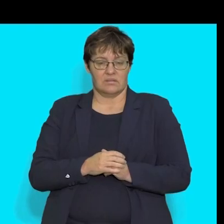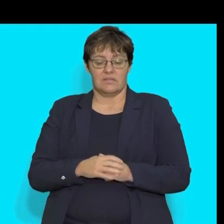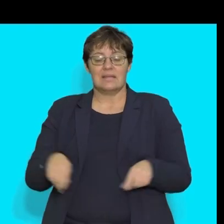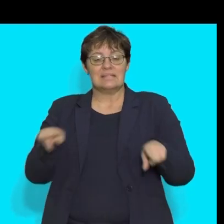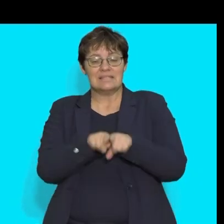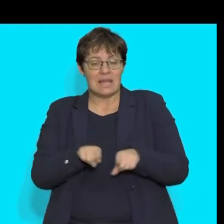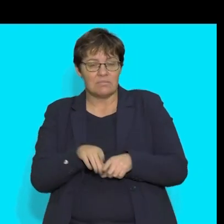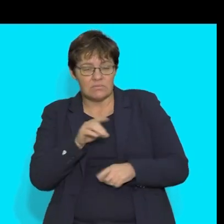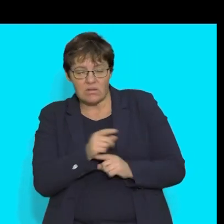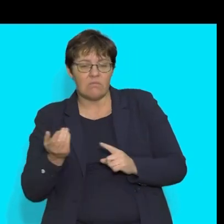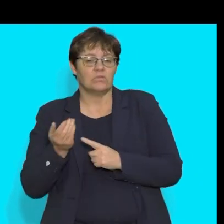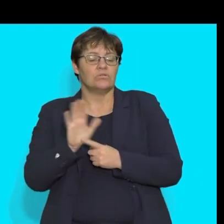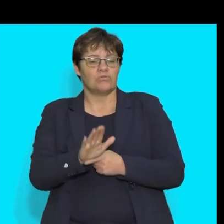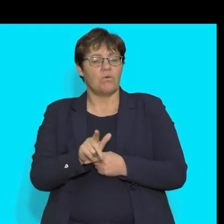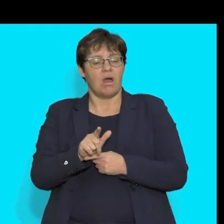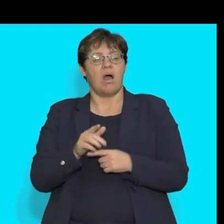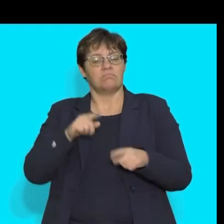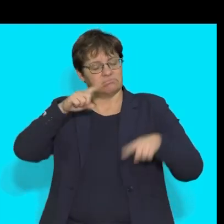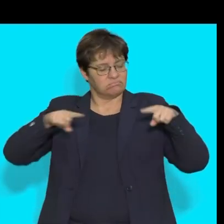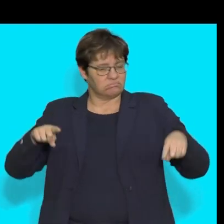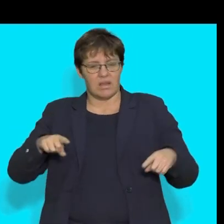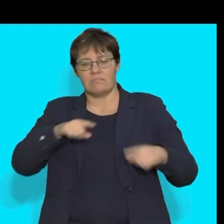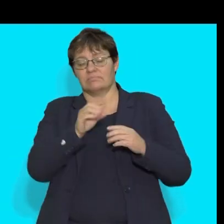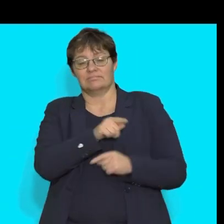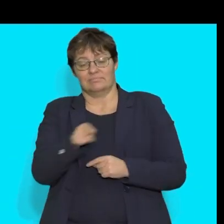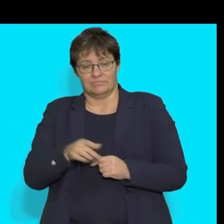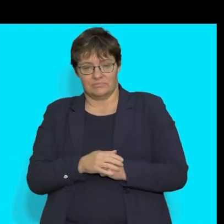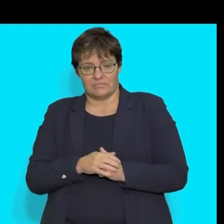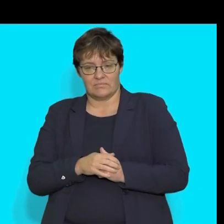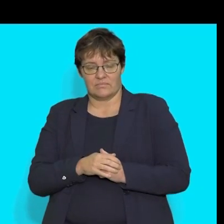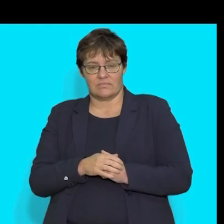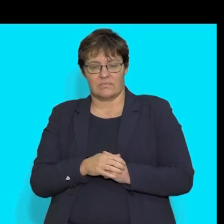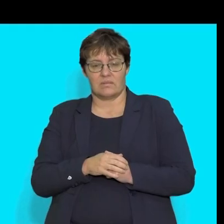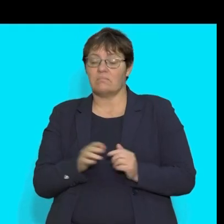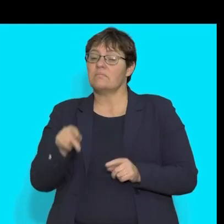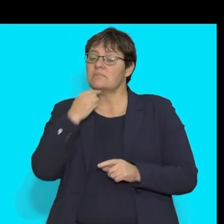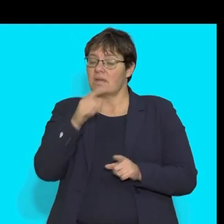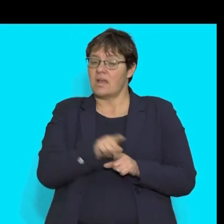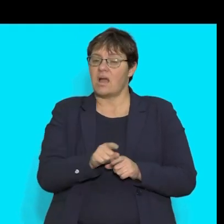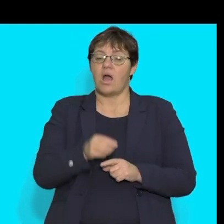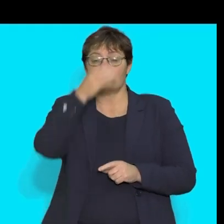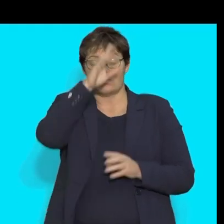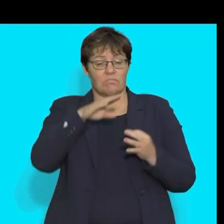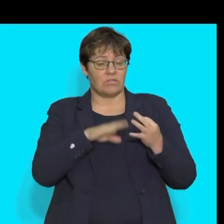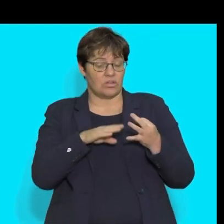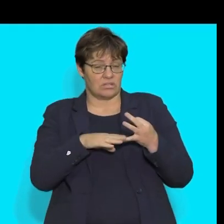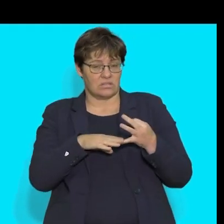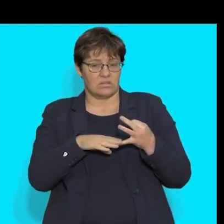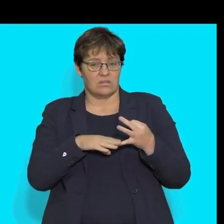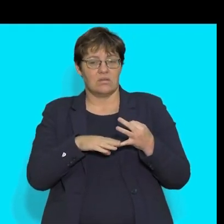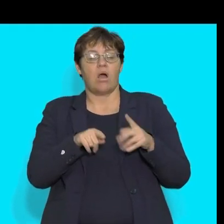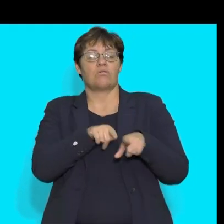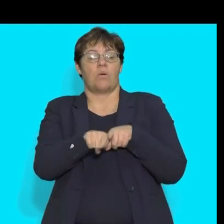same species show a great deal of variation amongst them. As I mentioned, the third concept was that there